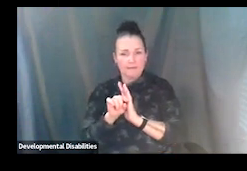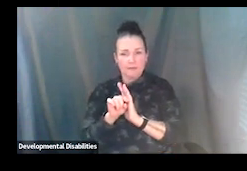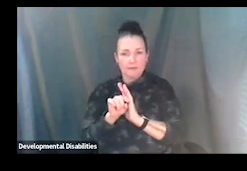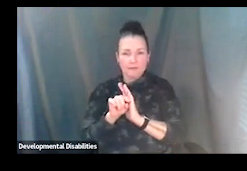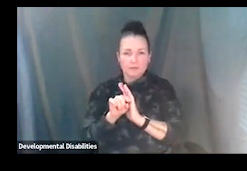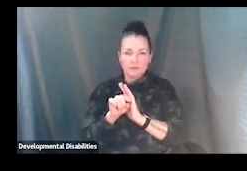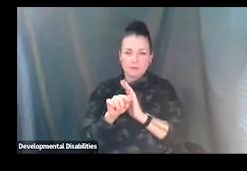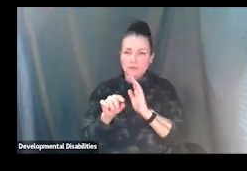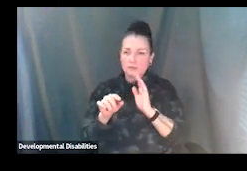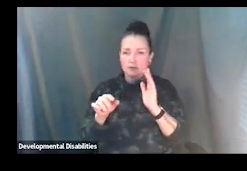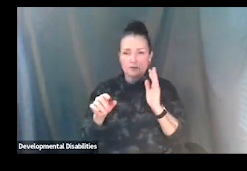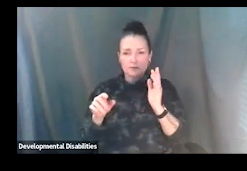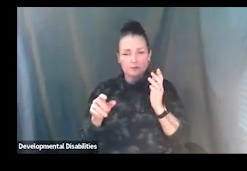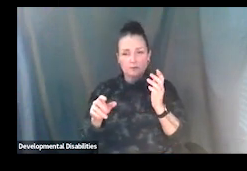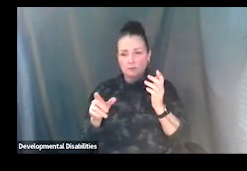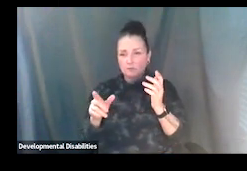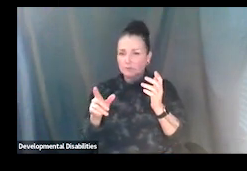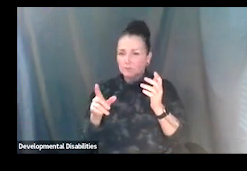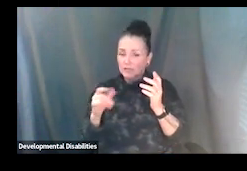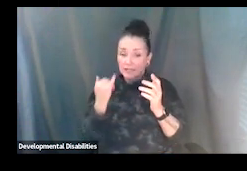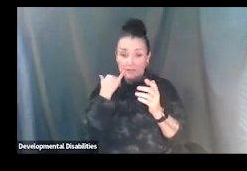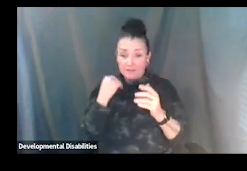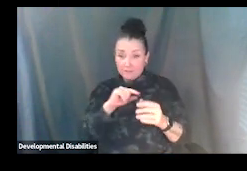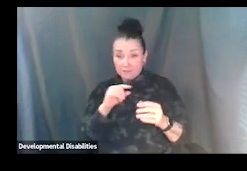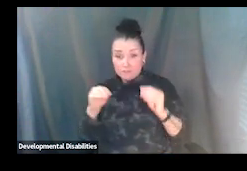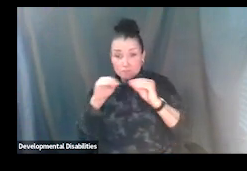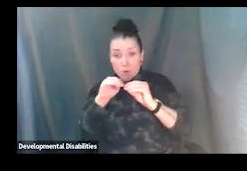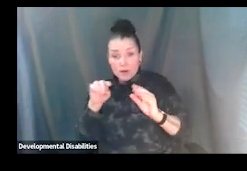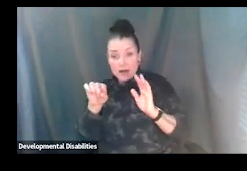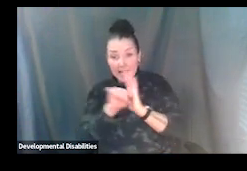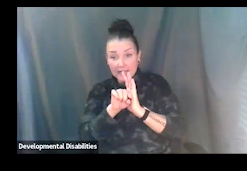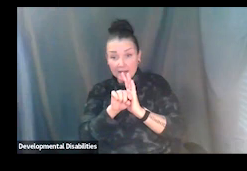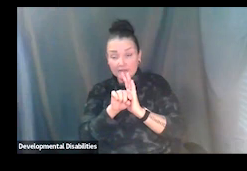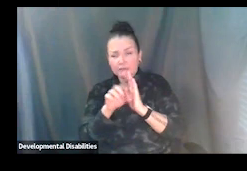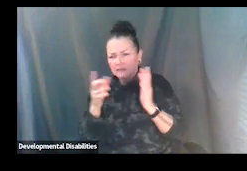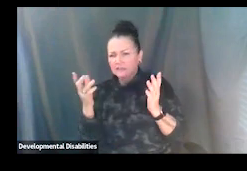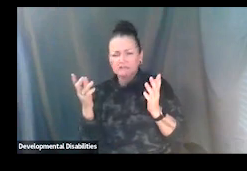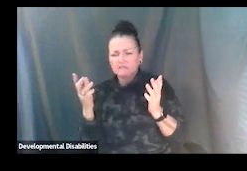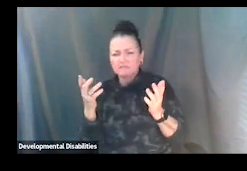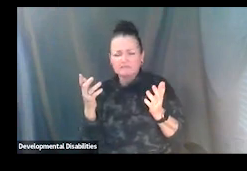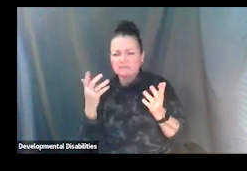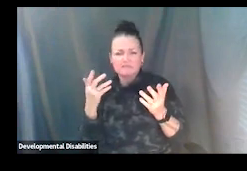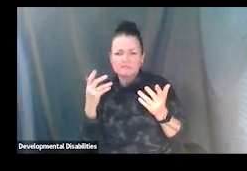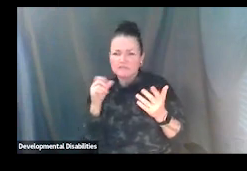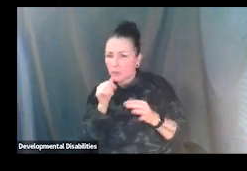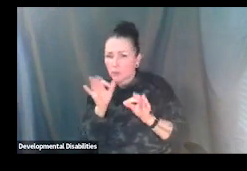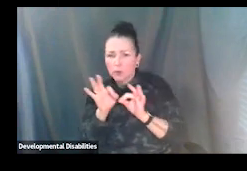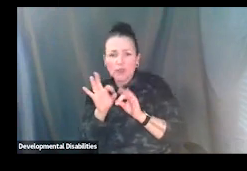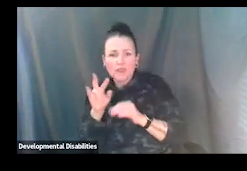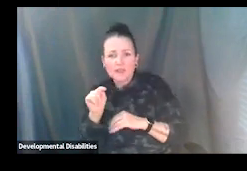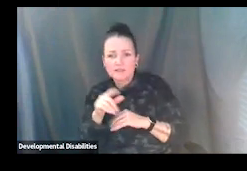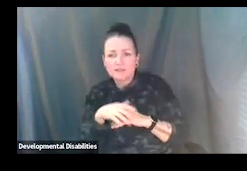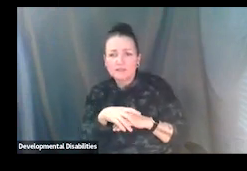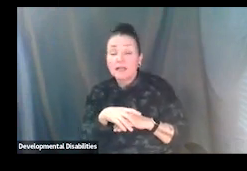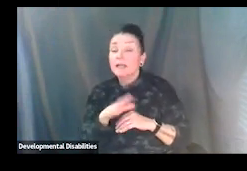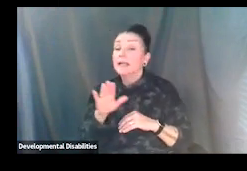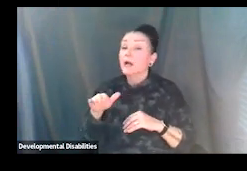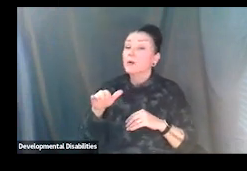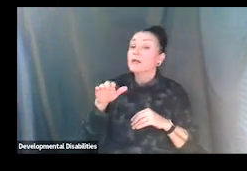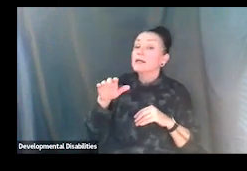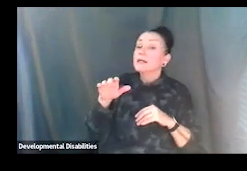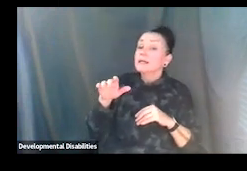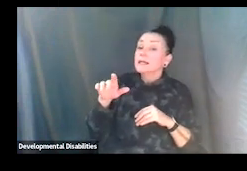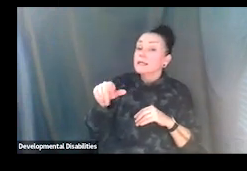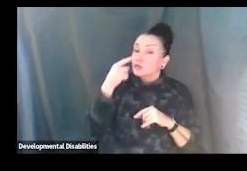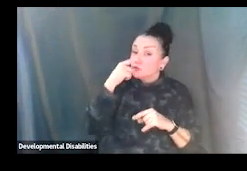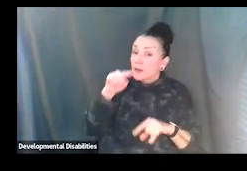of talk about what the outcome of that symposium was? Yes, the symposium, it's now about 40